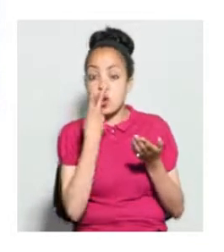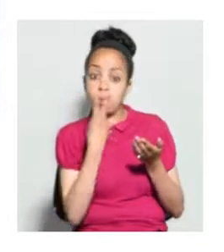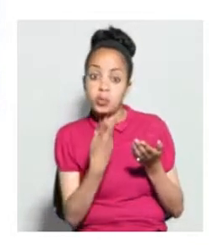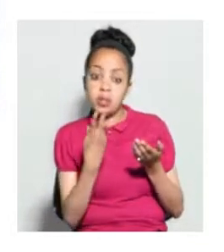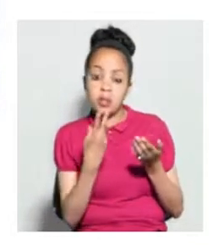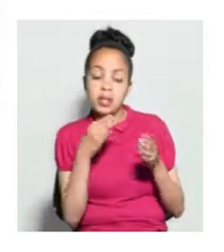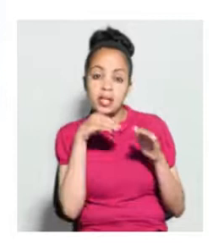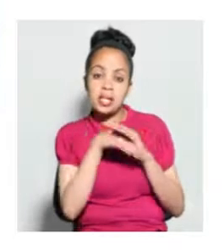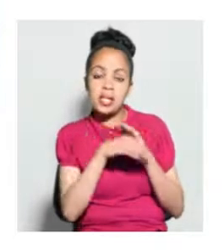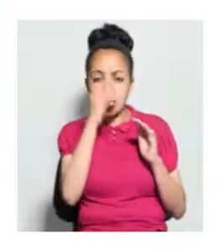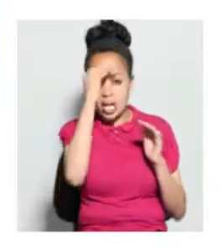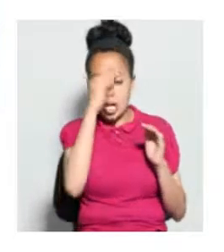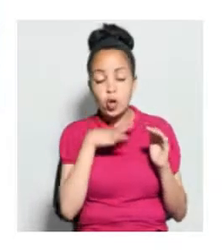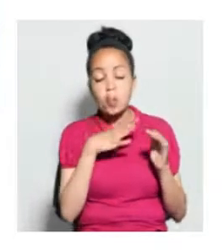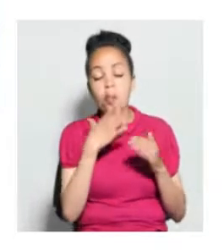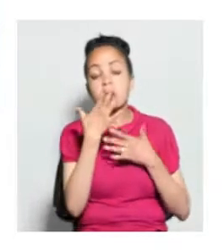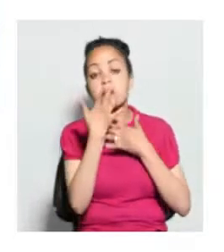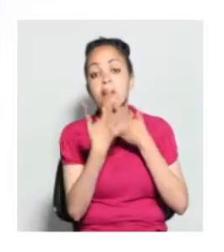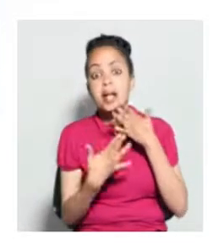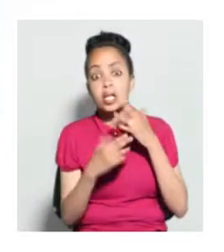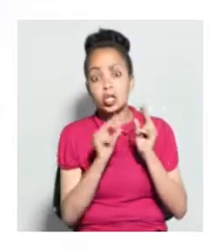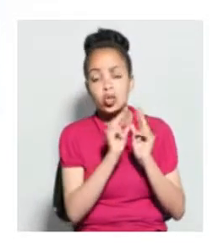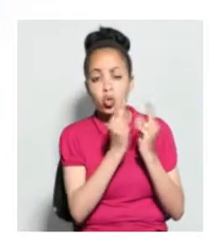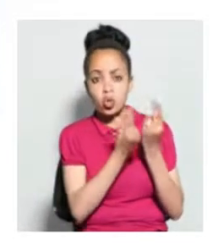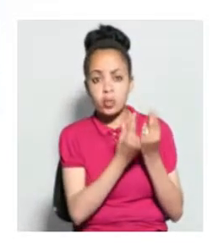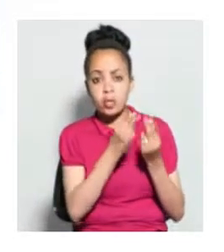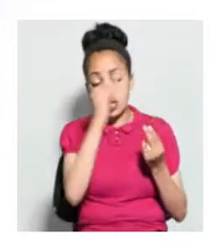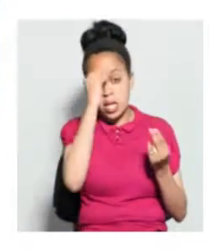observed in human blood group